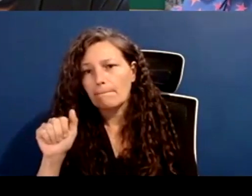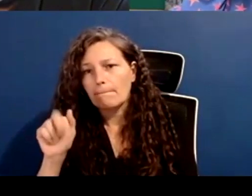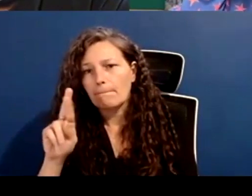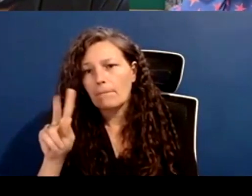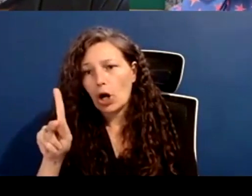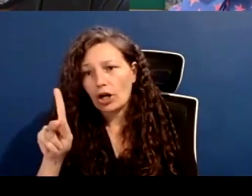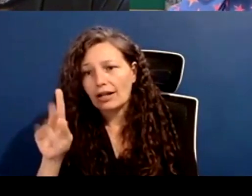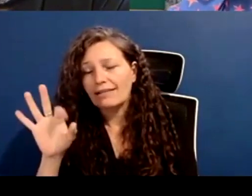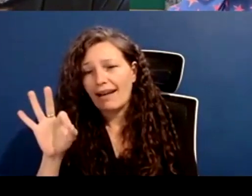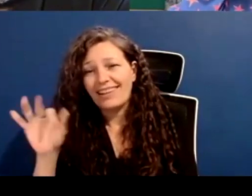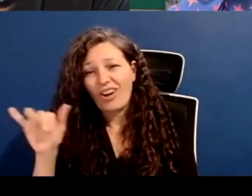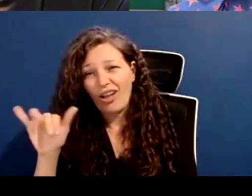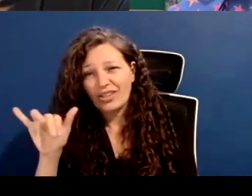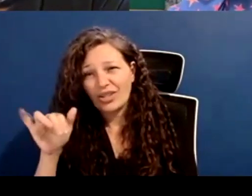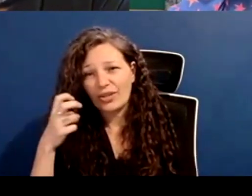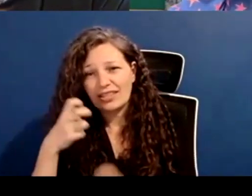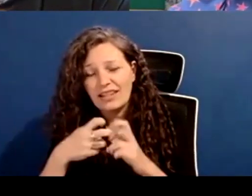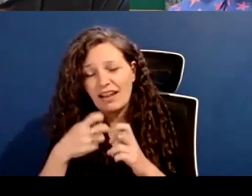talks about,